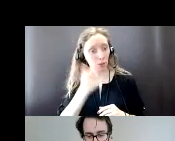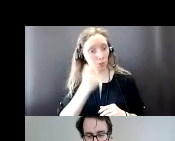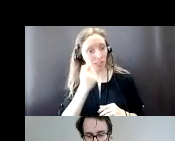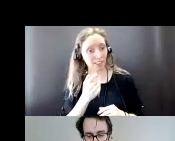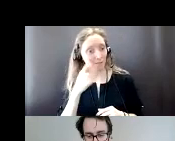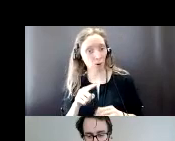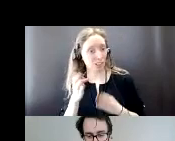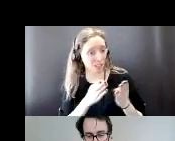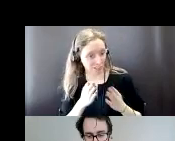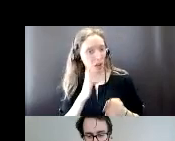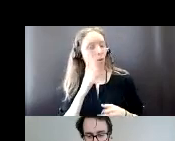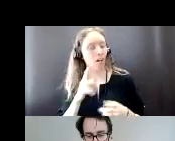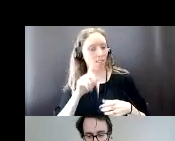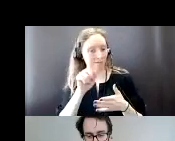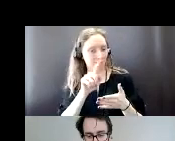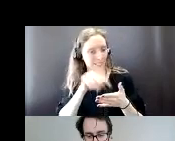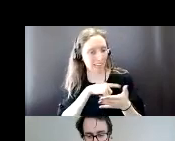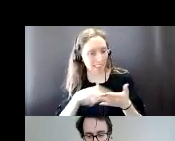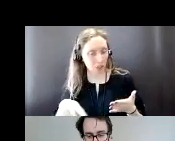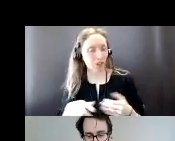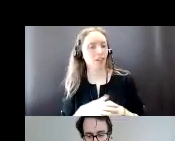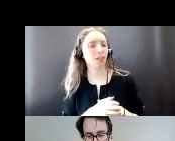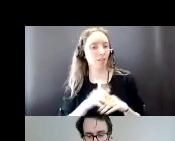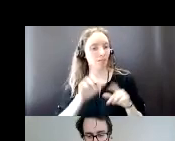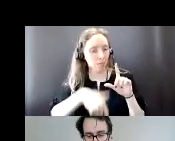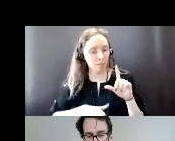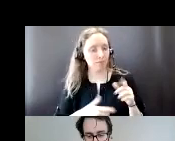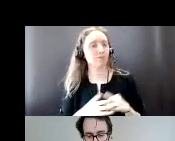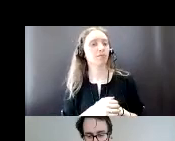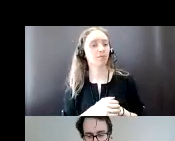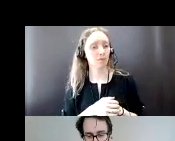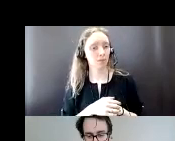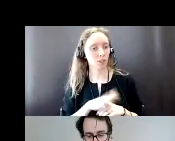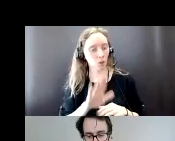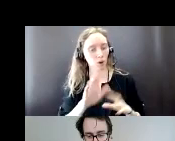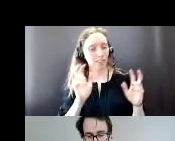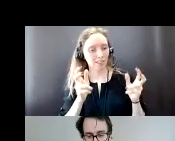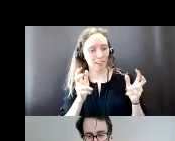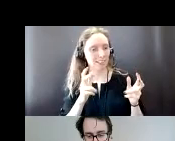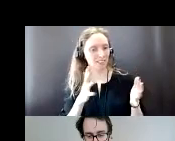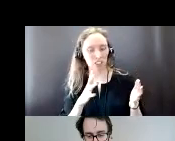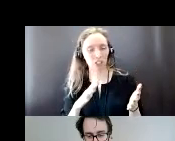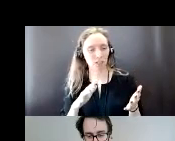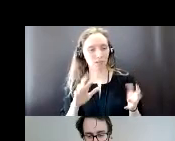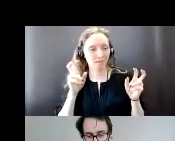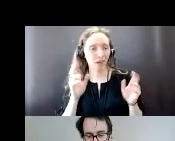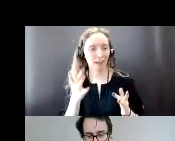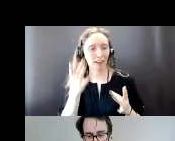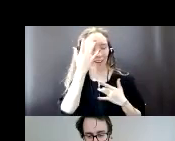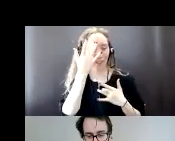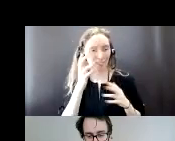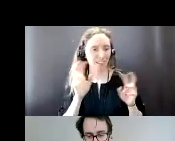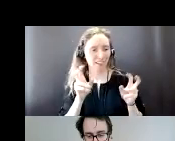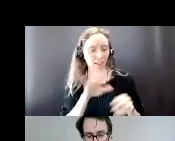your device is infected. They require you to call a phone number immediately, and they eventually ask you to get